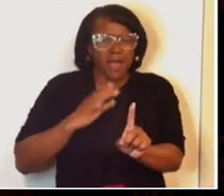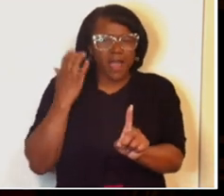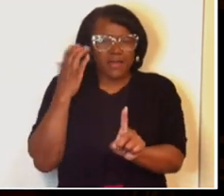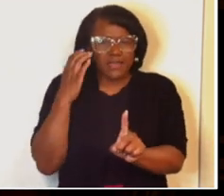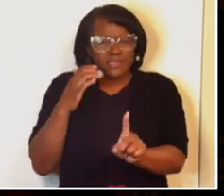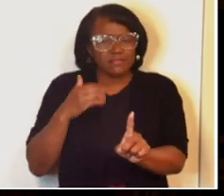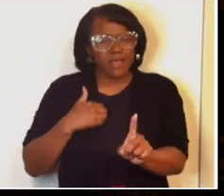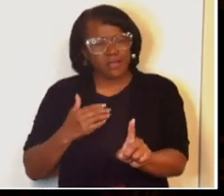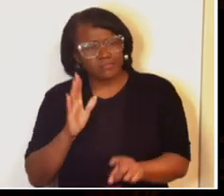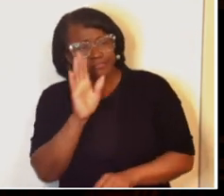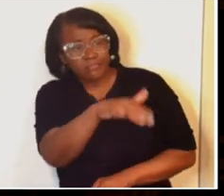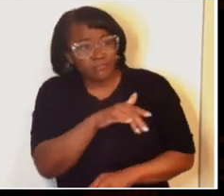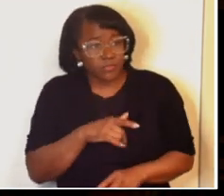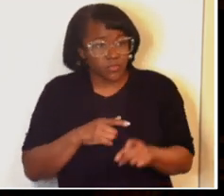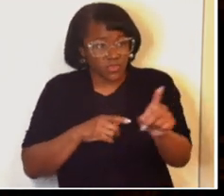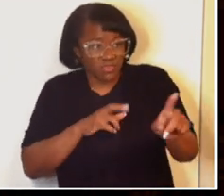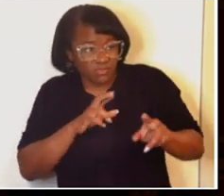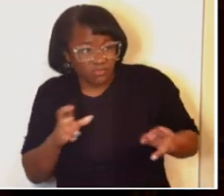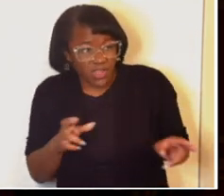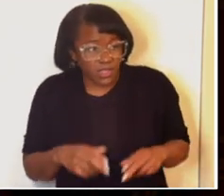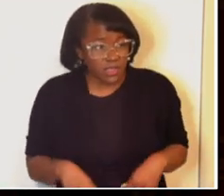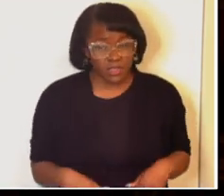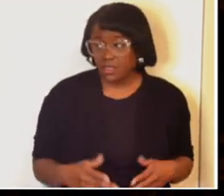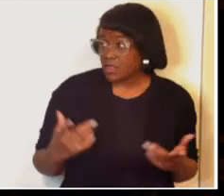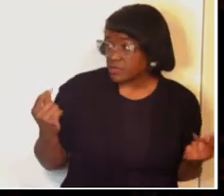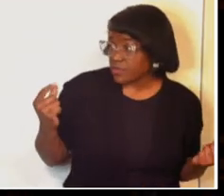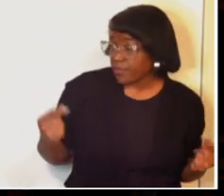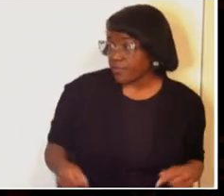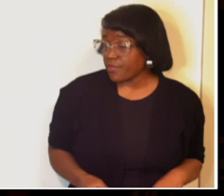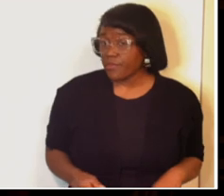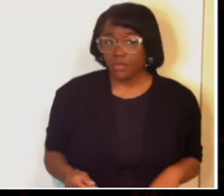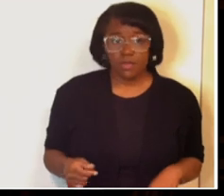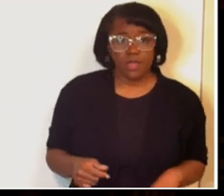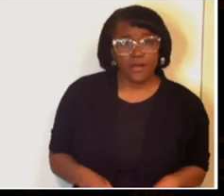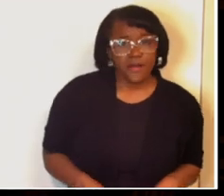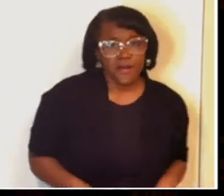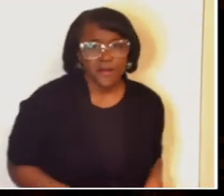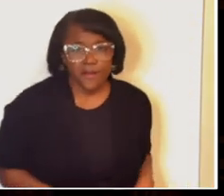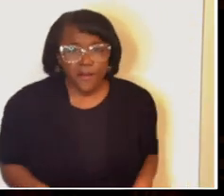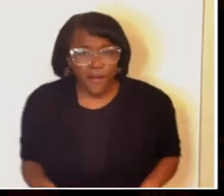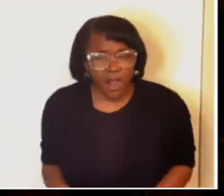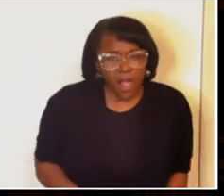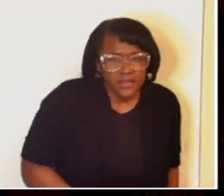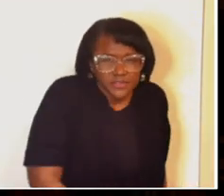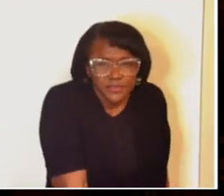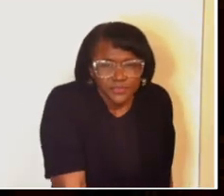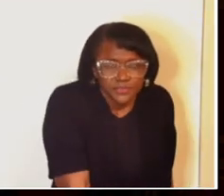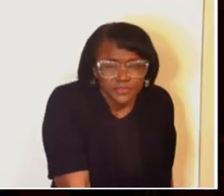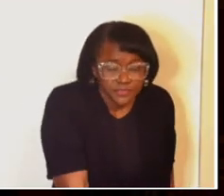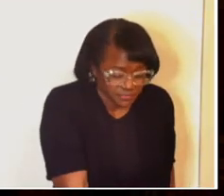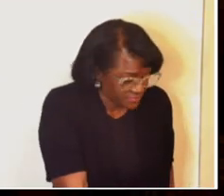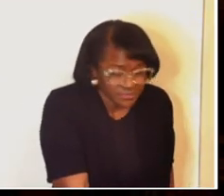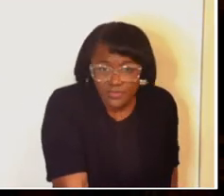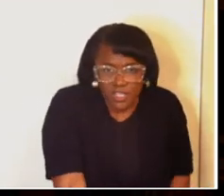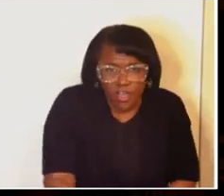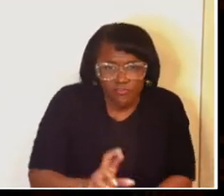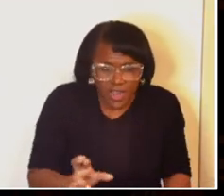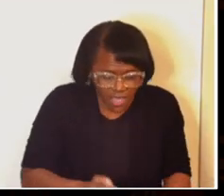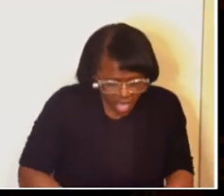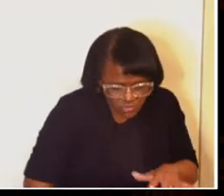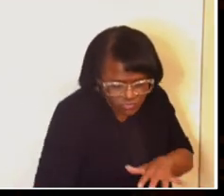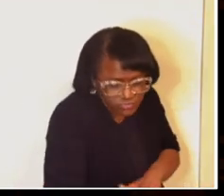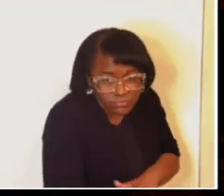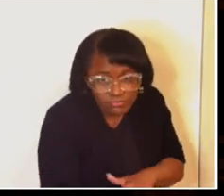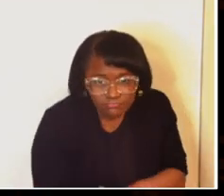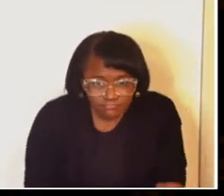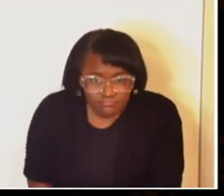upright. What you want to run? I place my left hand behind his with my right finger. I draw up, cut right and up again. You